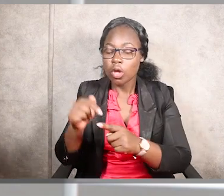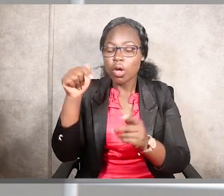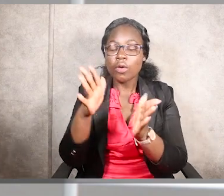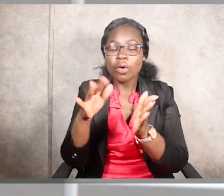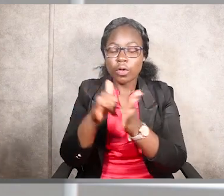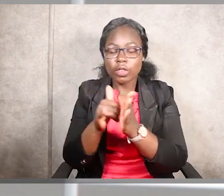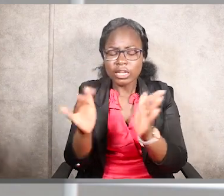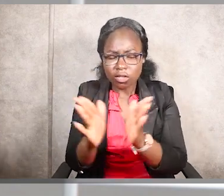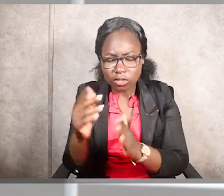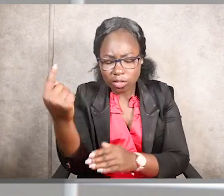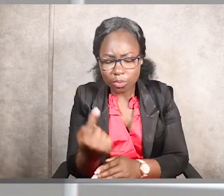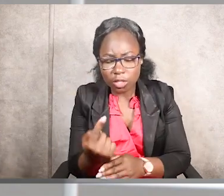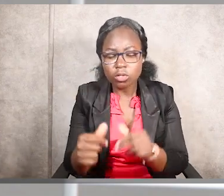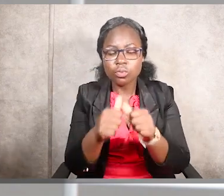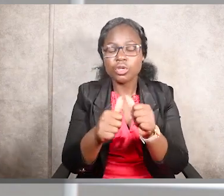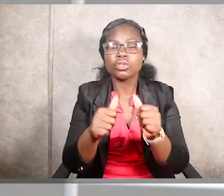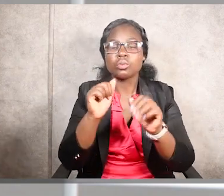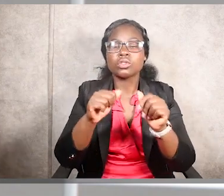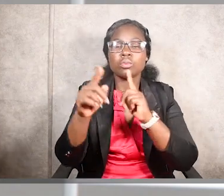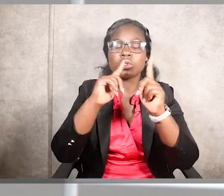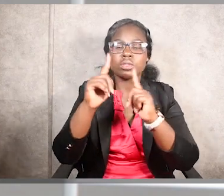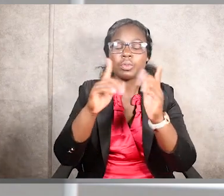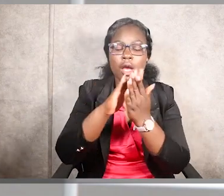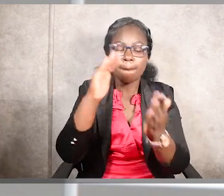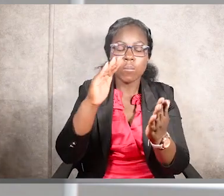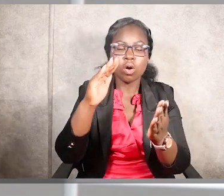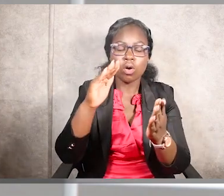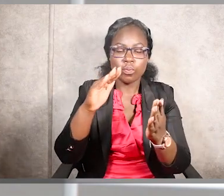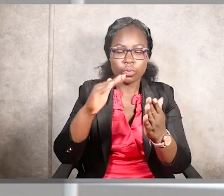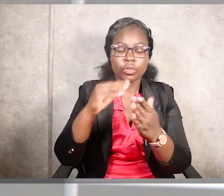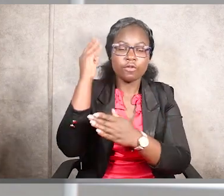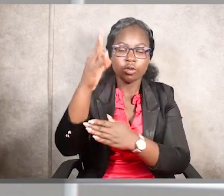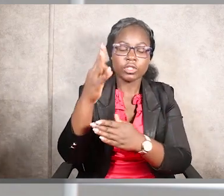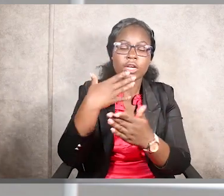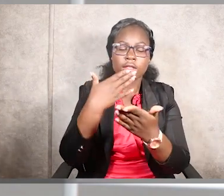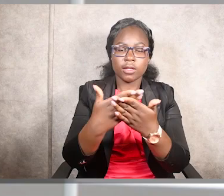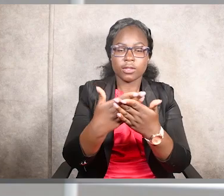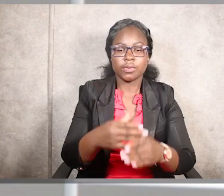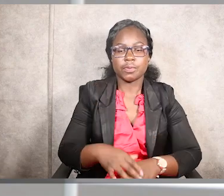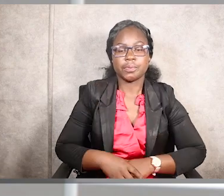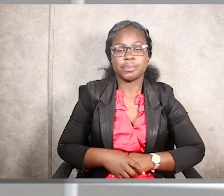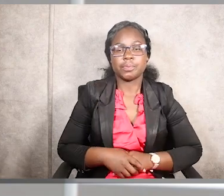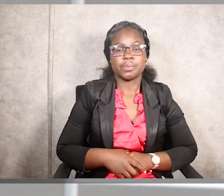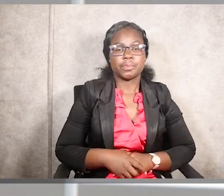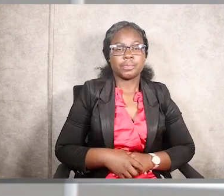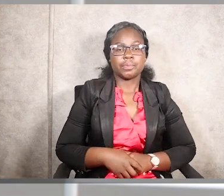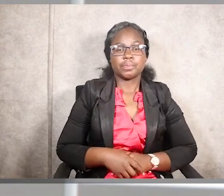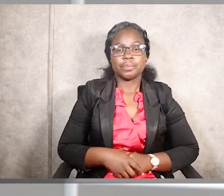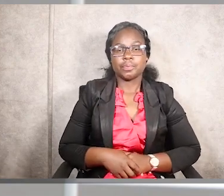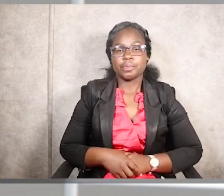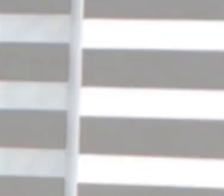that closely dovetails with CSR, which we shall speak more on going forward. Thank you.